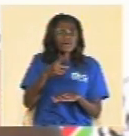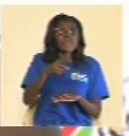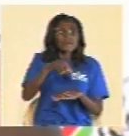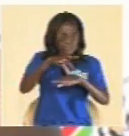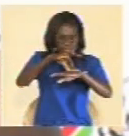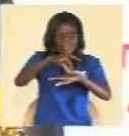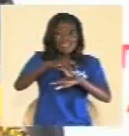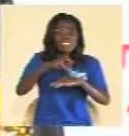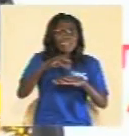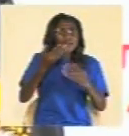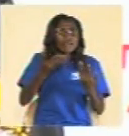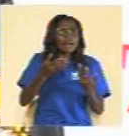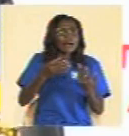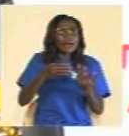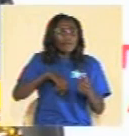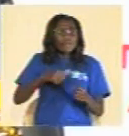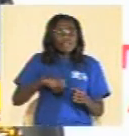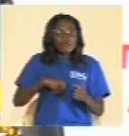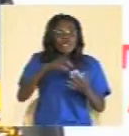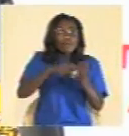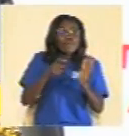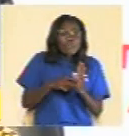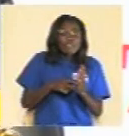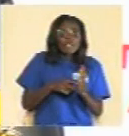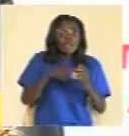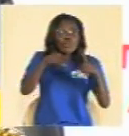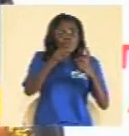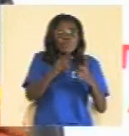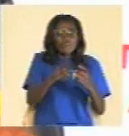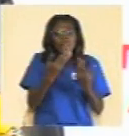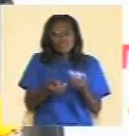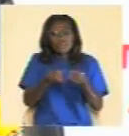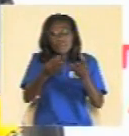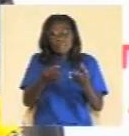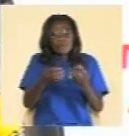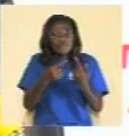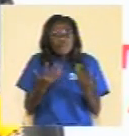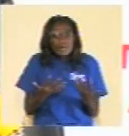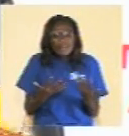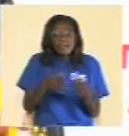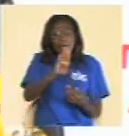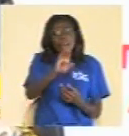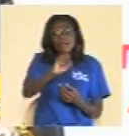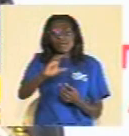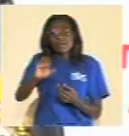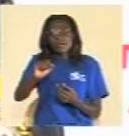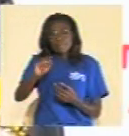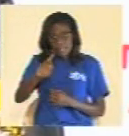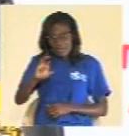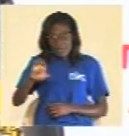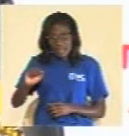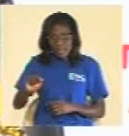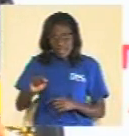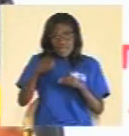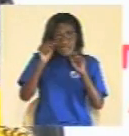said, this disease is caused by a bacterium called Mycobacterium leprae. The nation will be aware